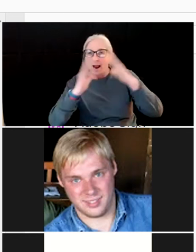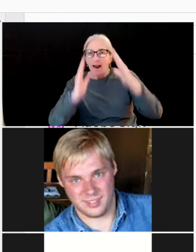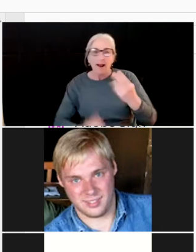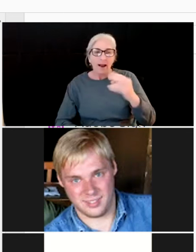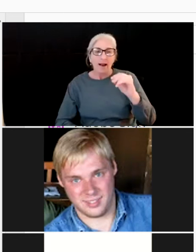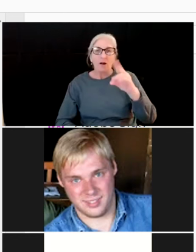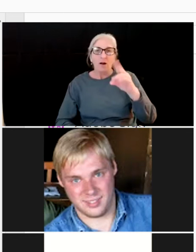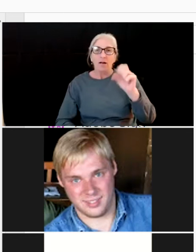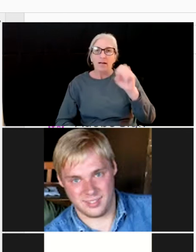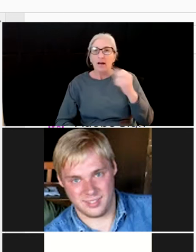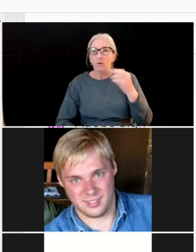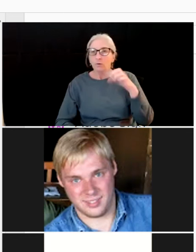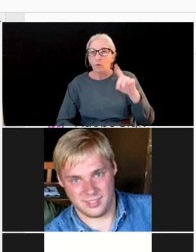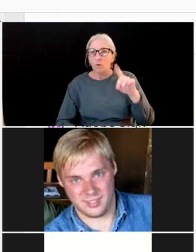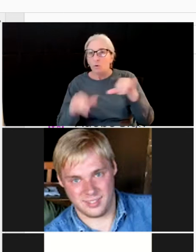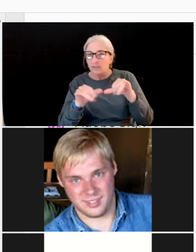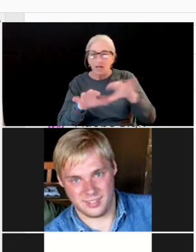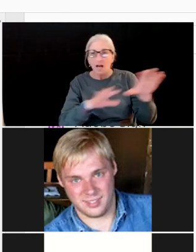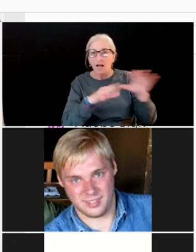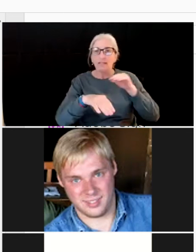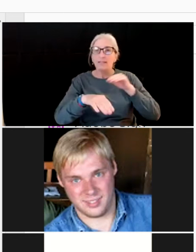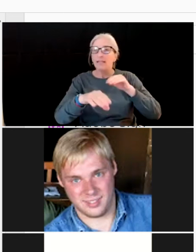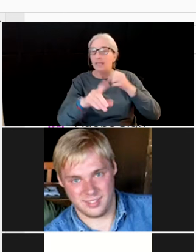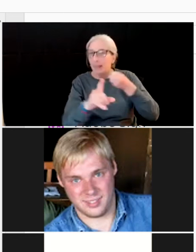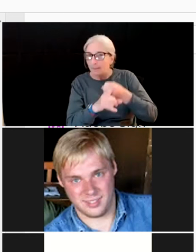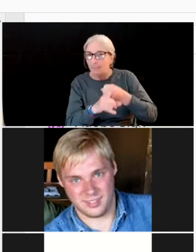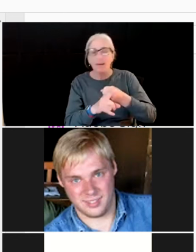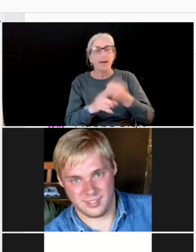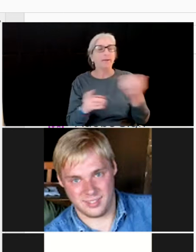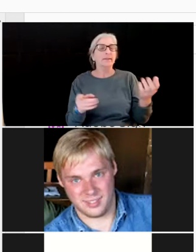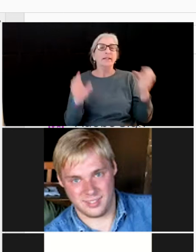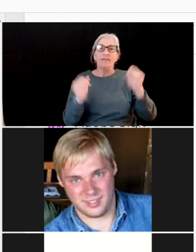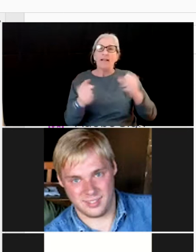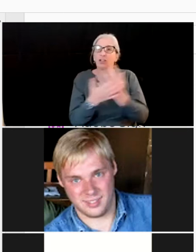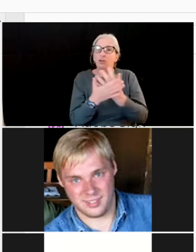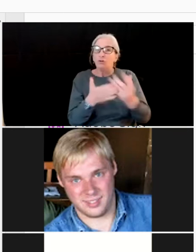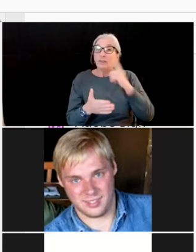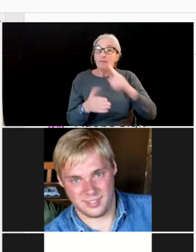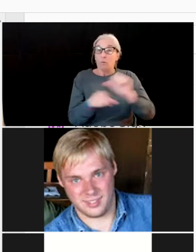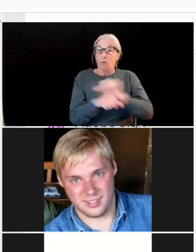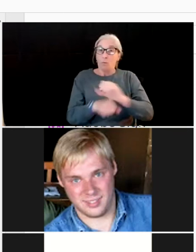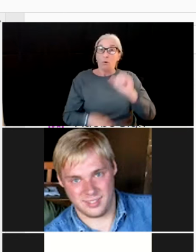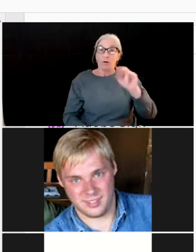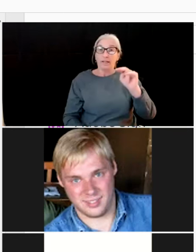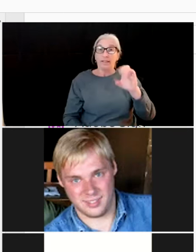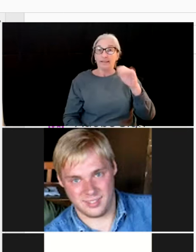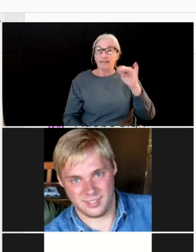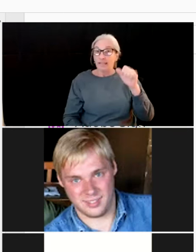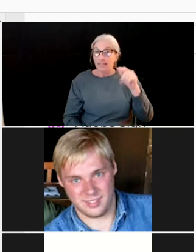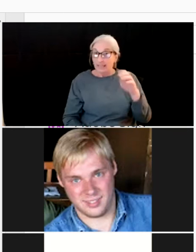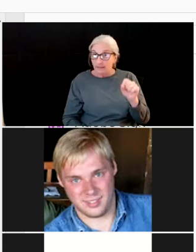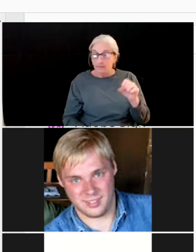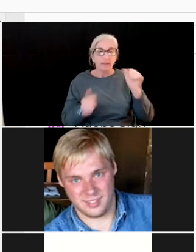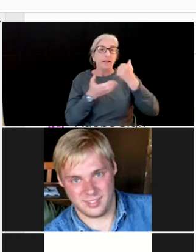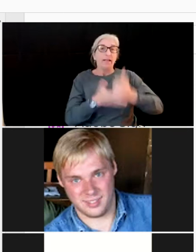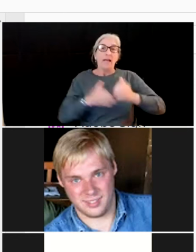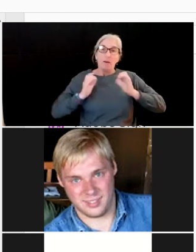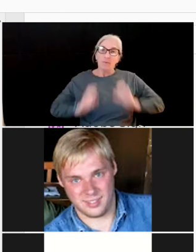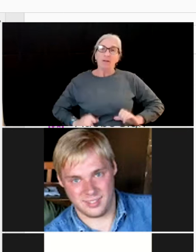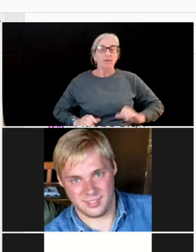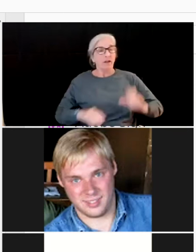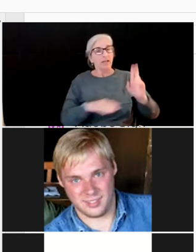benefits. They can screen for work incentives, help the client put those work incentives into place. So those are all kinds of